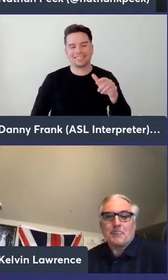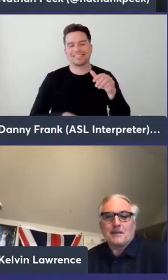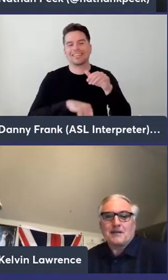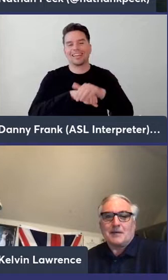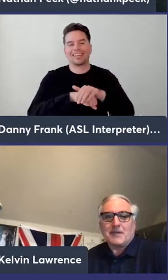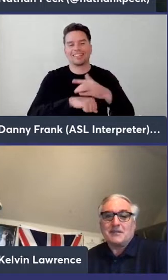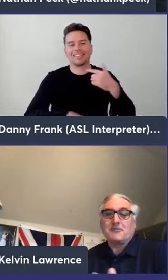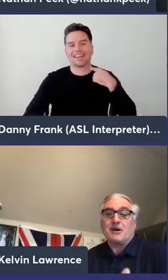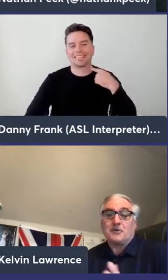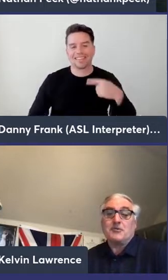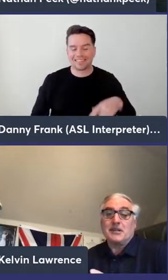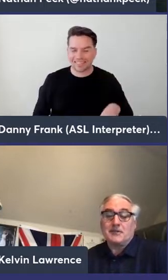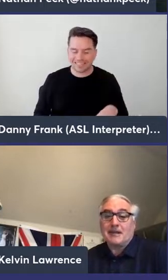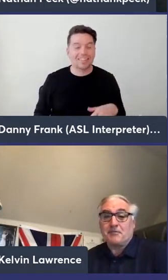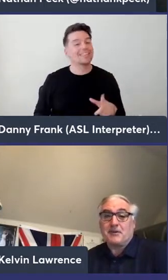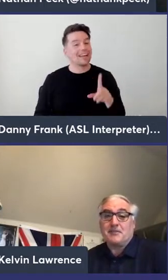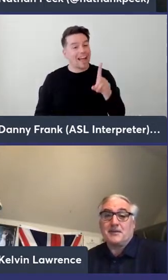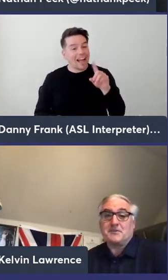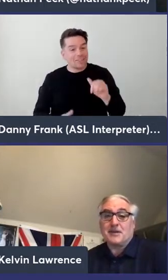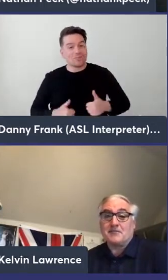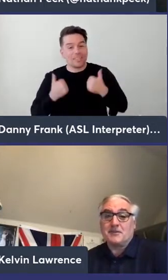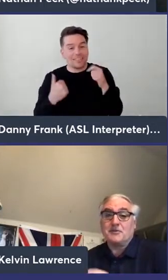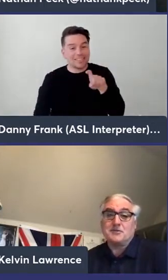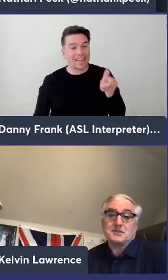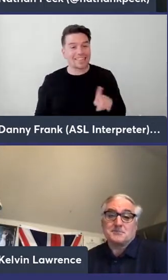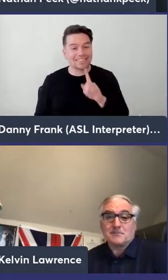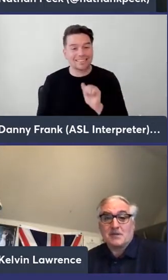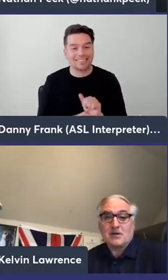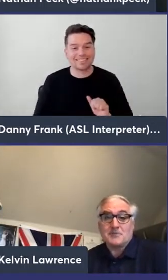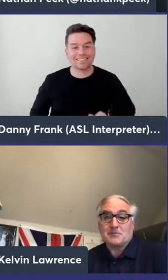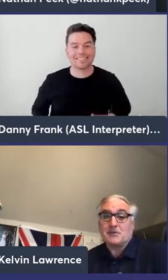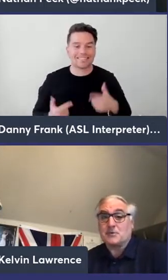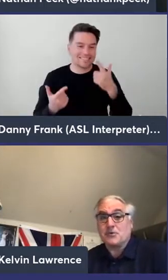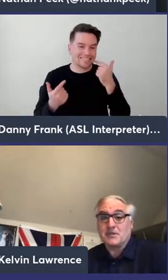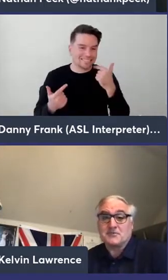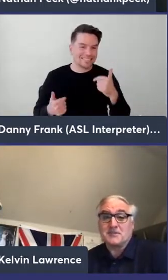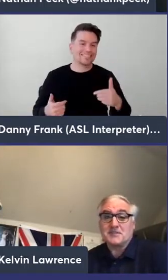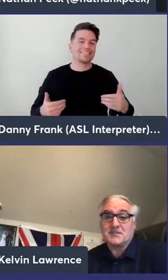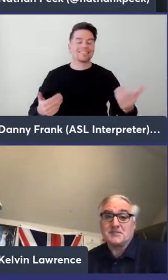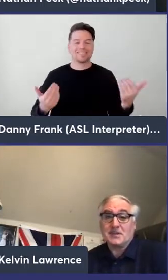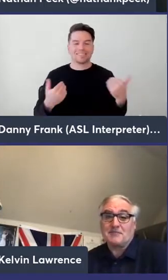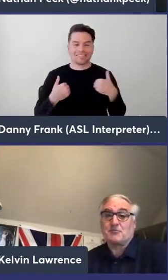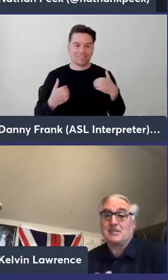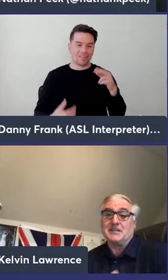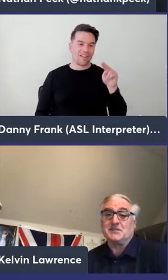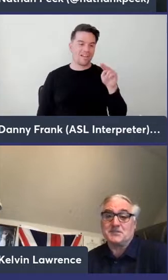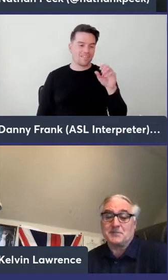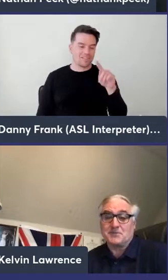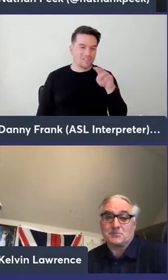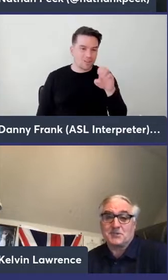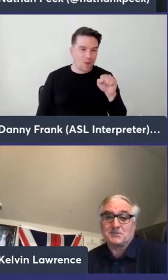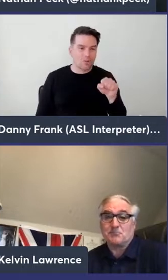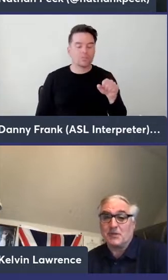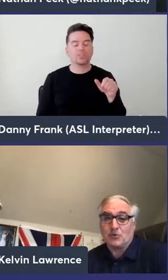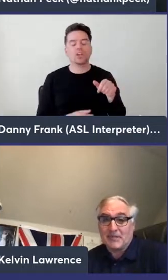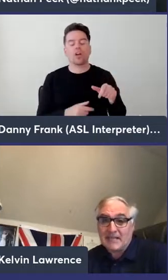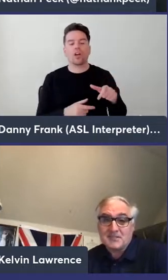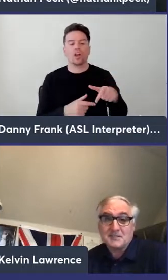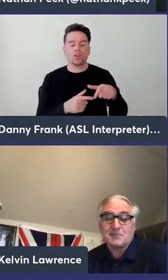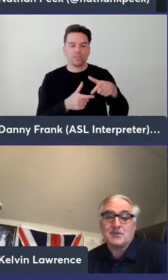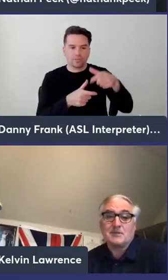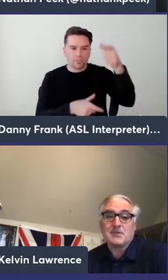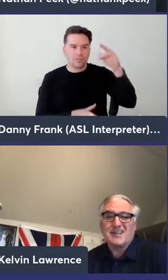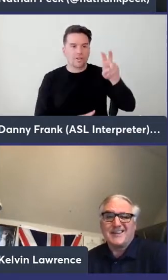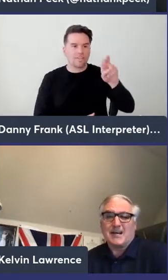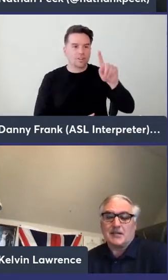where in a graph, you really only have 3 things. You have nodes, sometimes we call those vertices. You have the relationships, which we call the